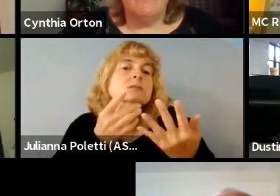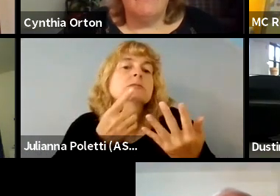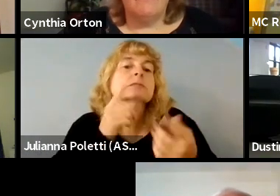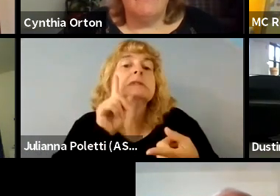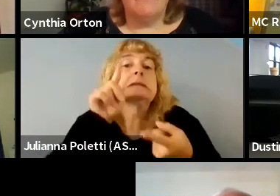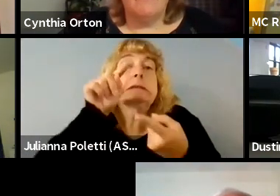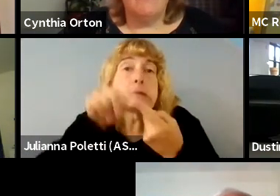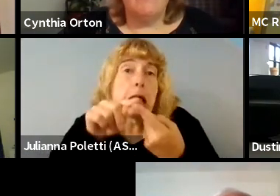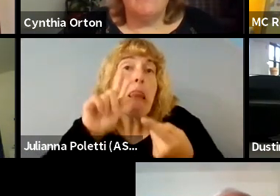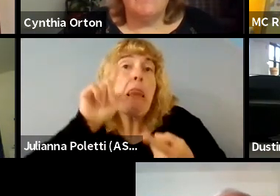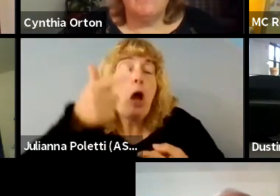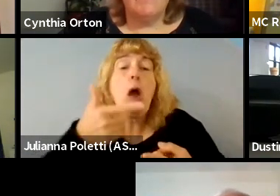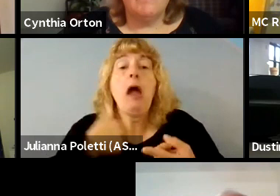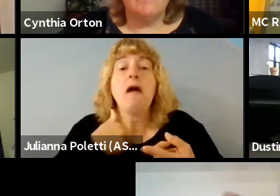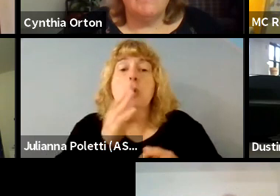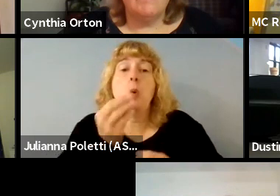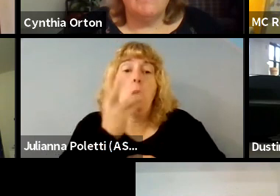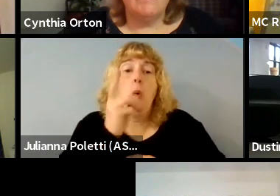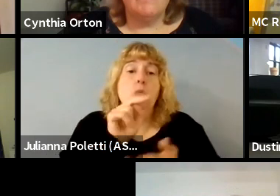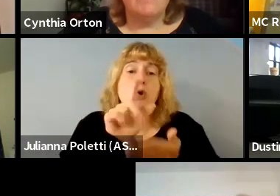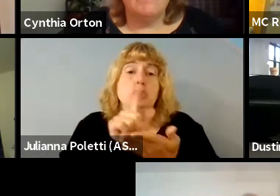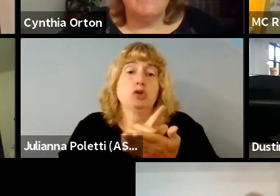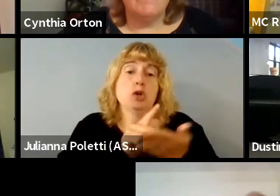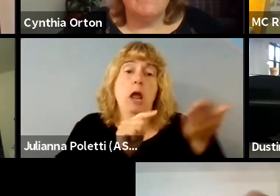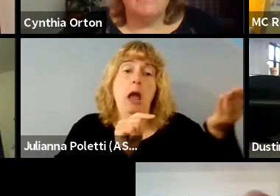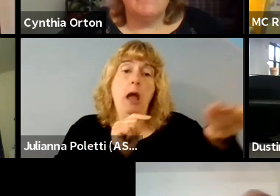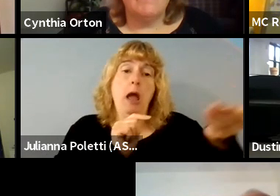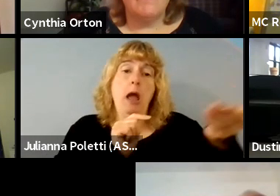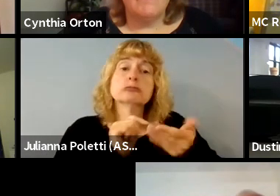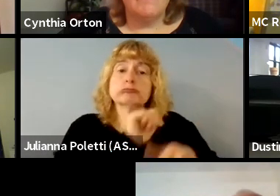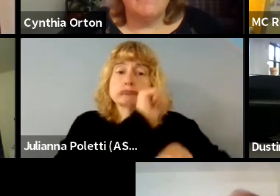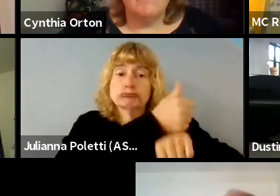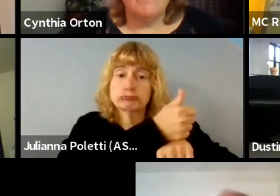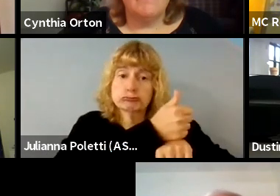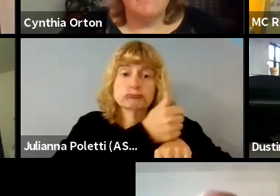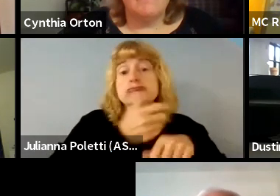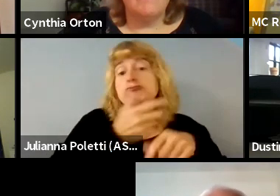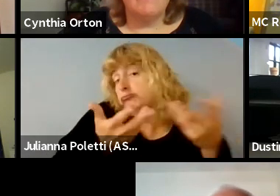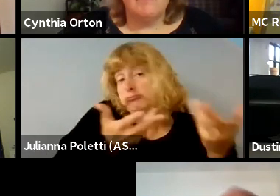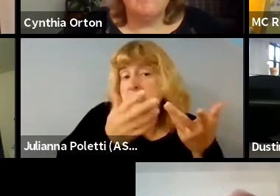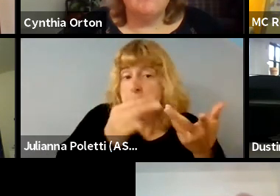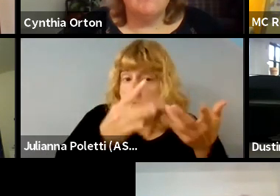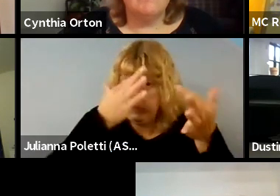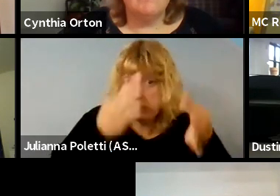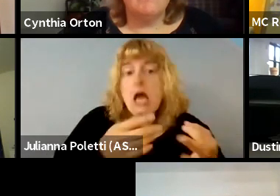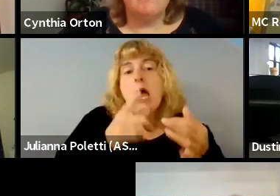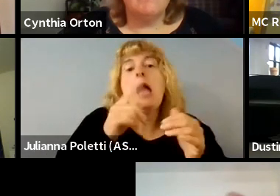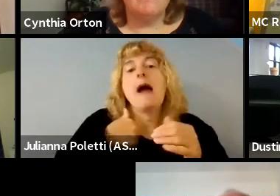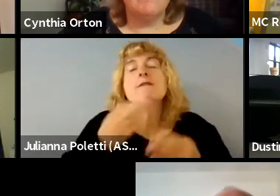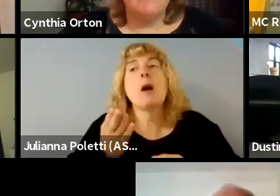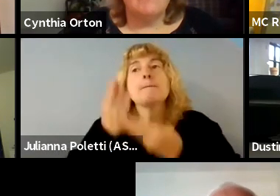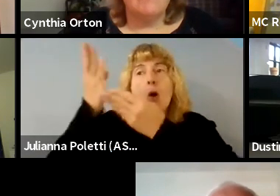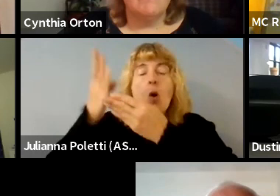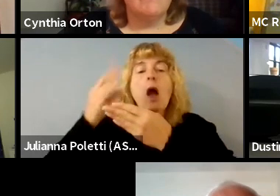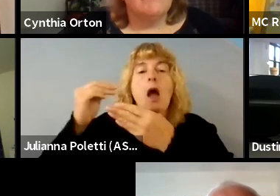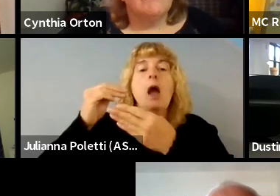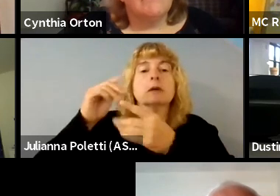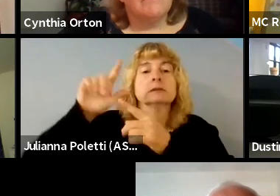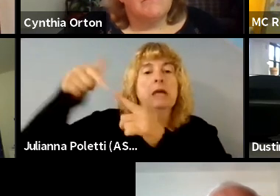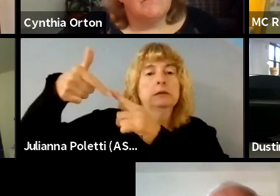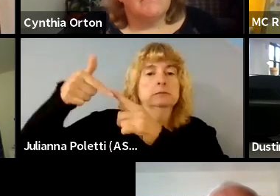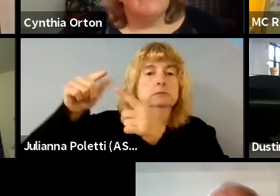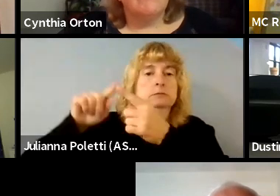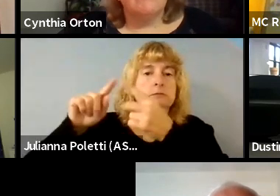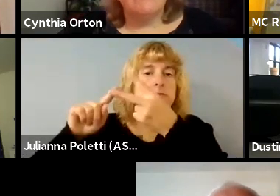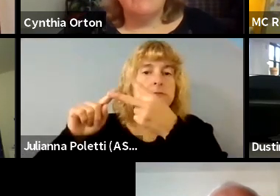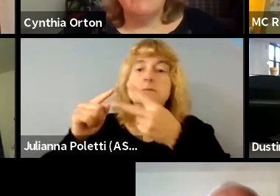in place? Thank you, Mike. And if you decide to do that, there'd be a motion and a second. Yeah. Thank you, Mike. Before that, then, thank you for pointing that out. I